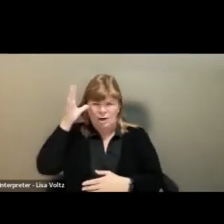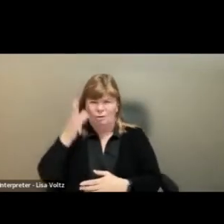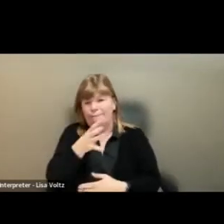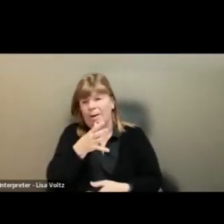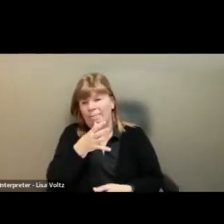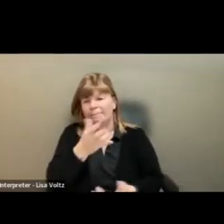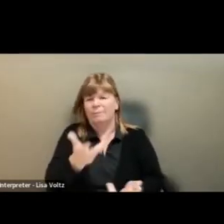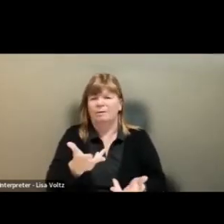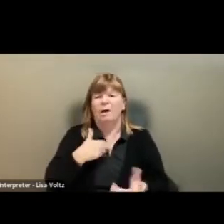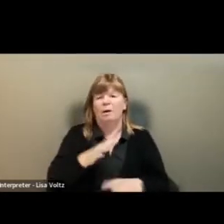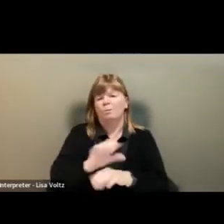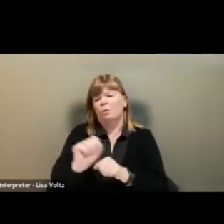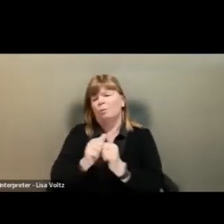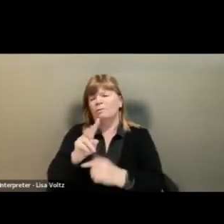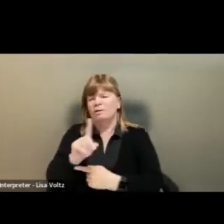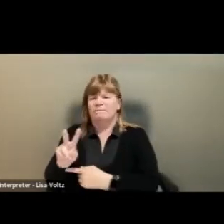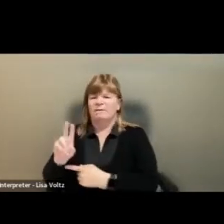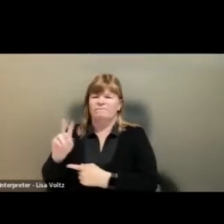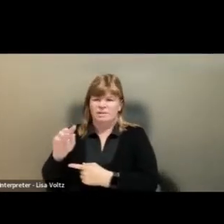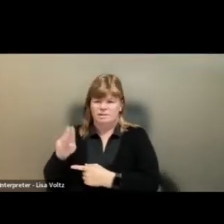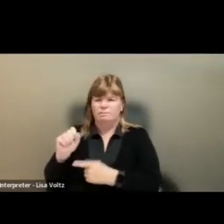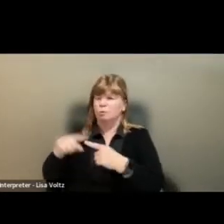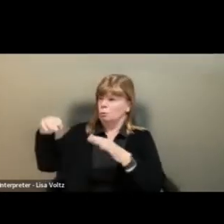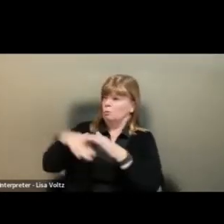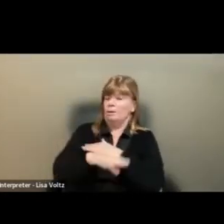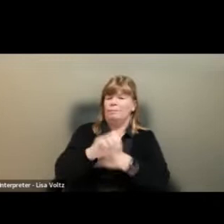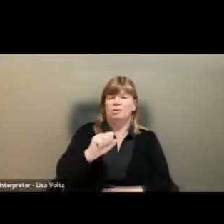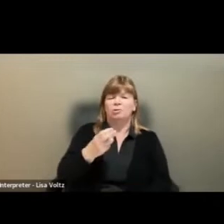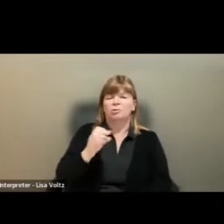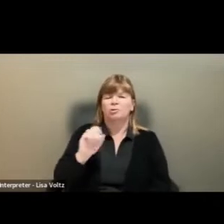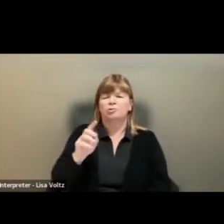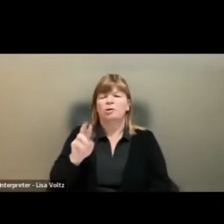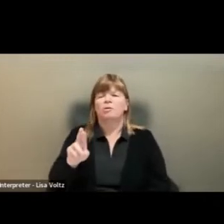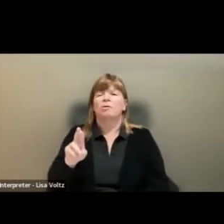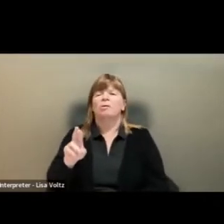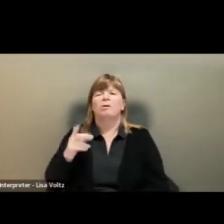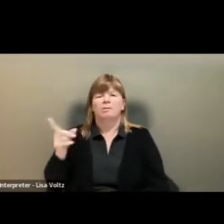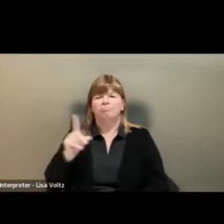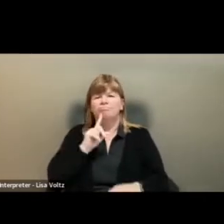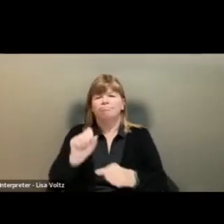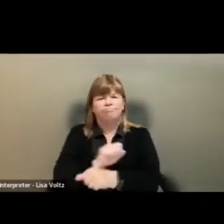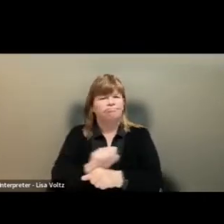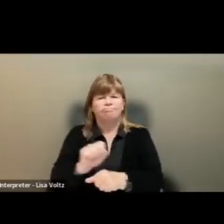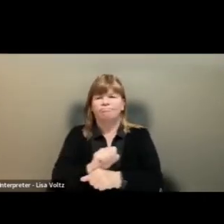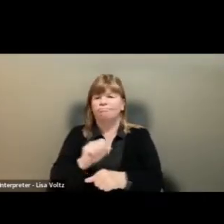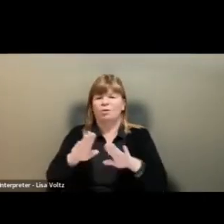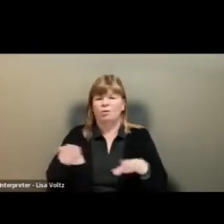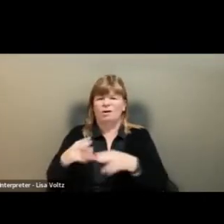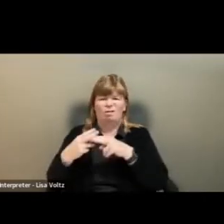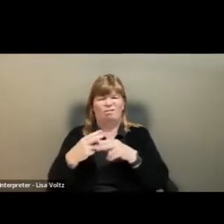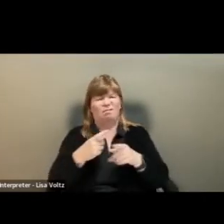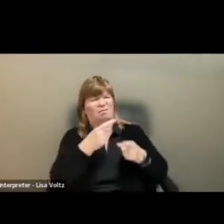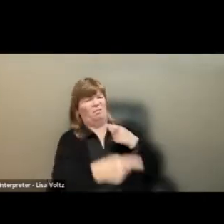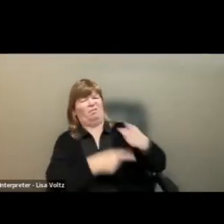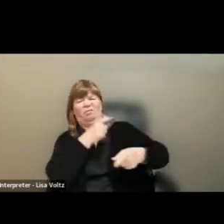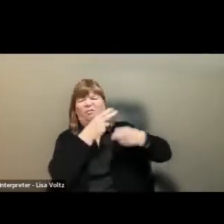with domestic violence victims who have come into shelter and literally had their kids call their mom names, kind of